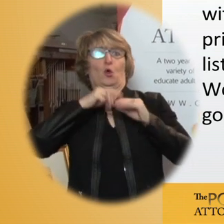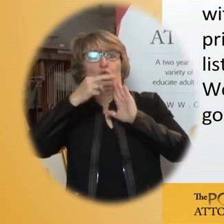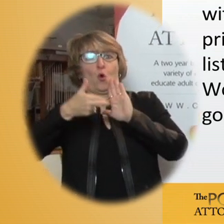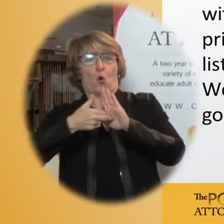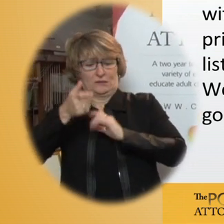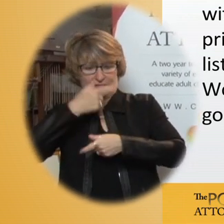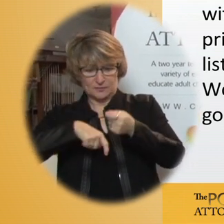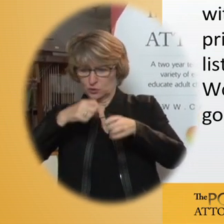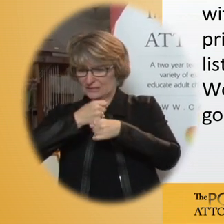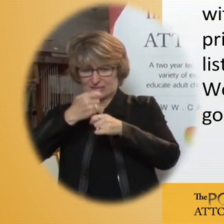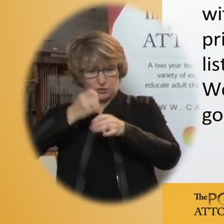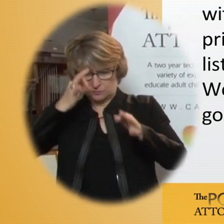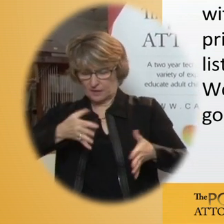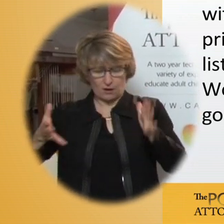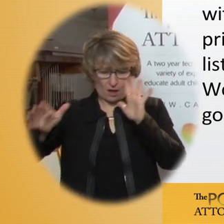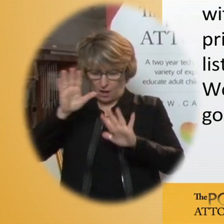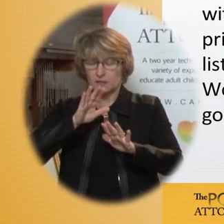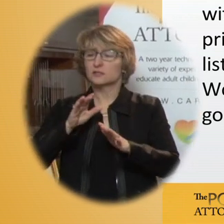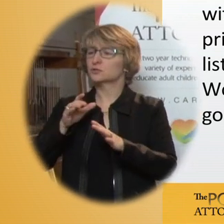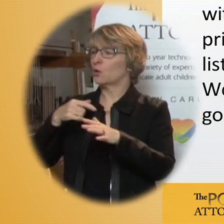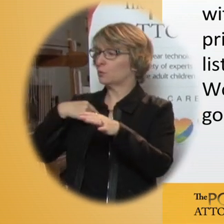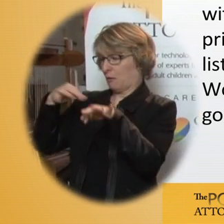of the things there about cost.